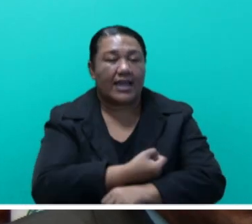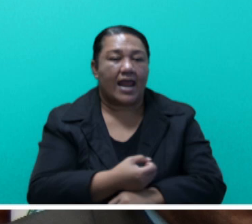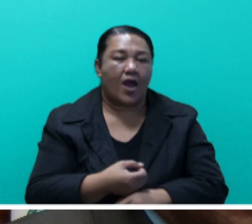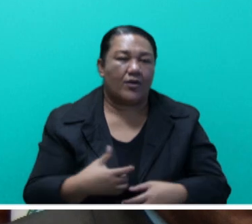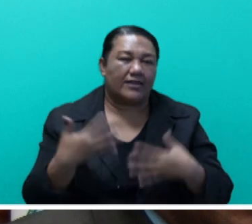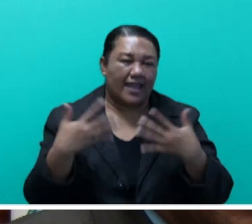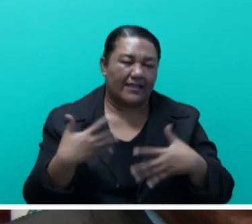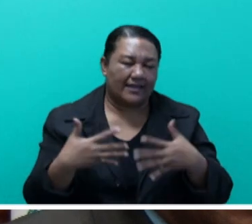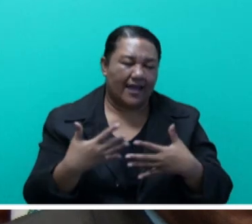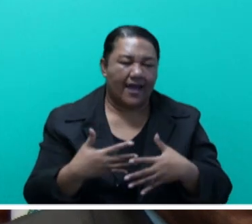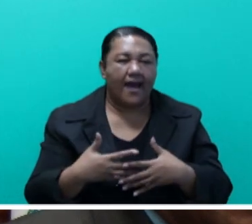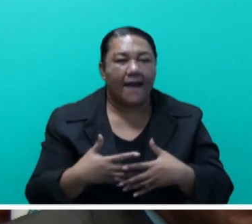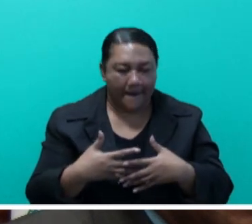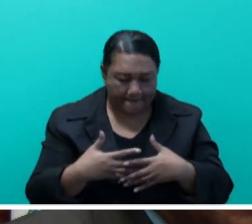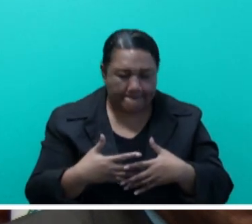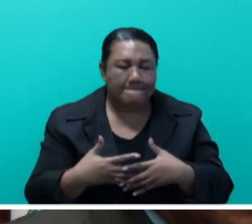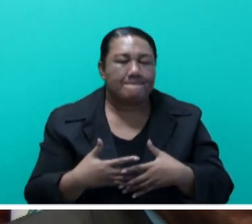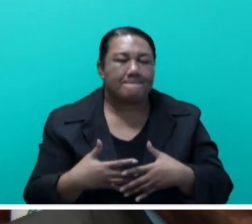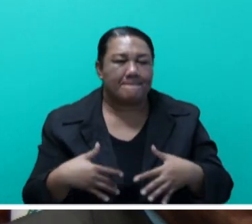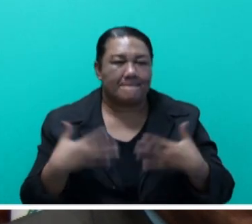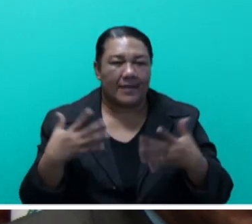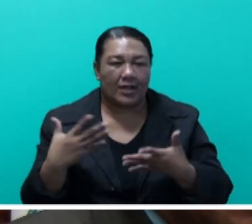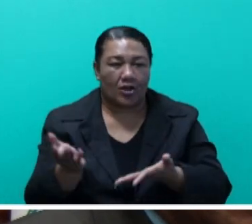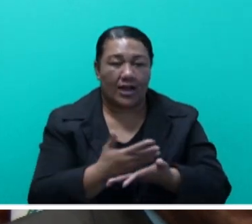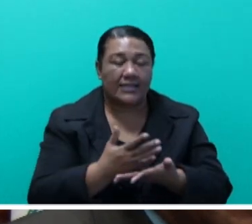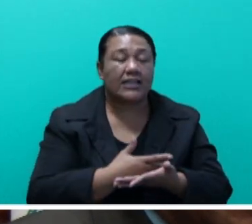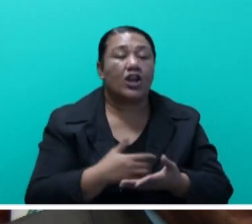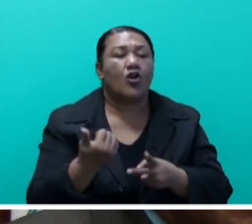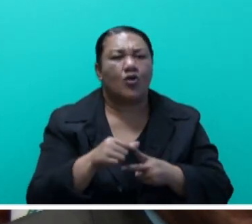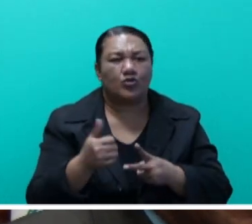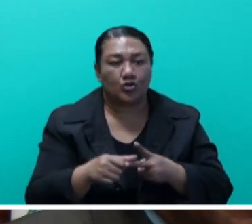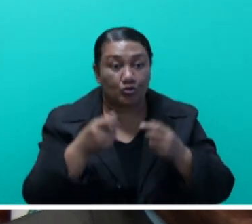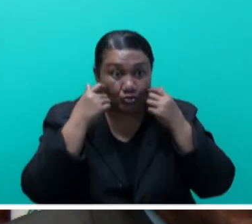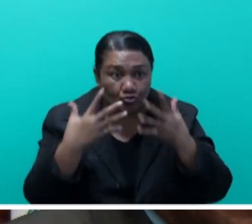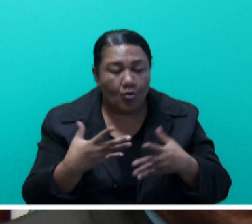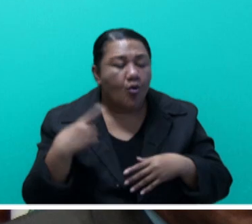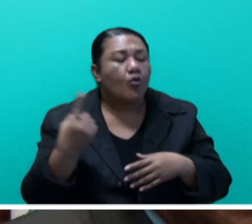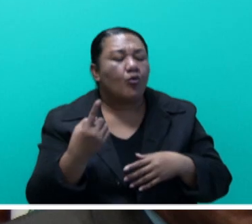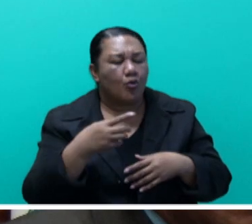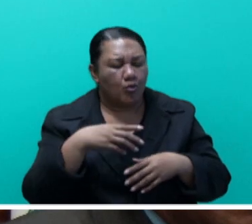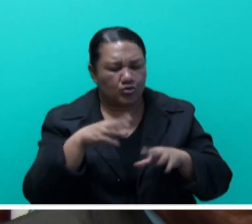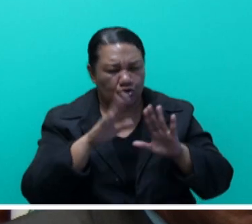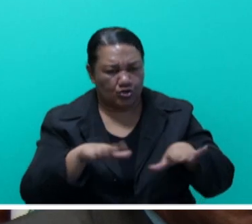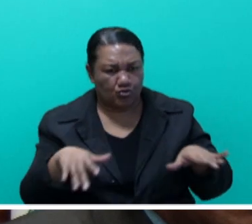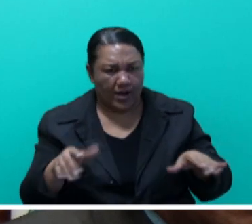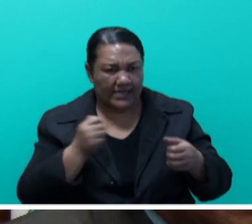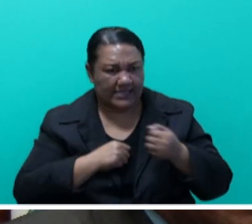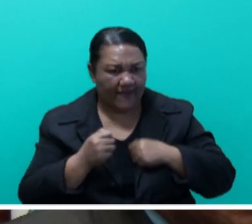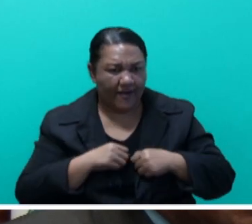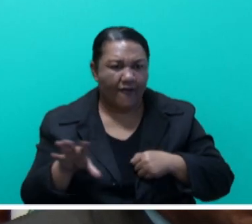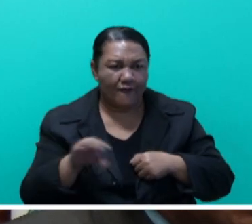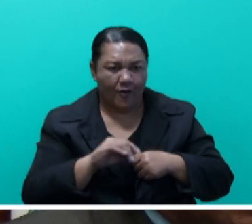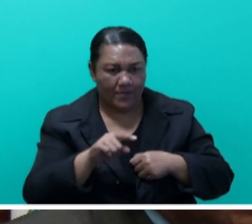effective monitoring on children who may be exposed to vulnerable situations. 3, review the recruitment